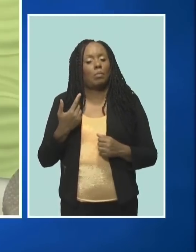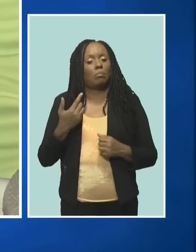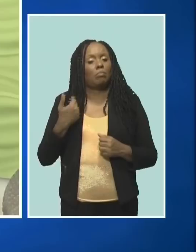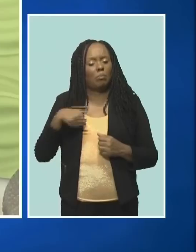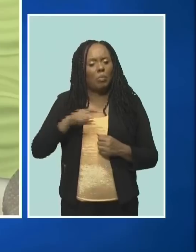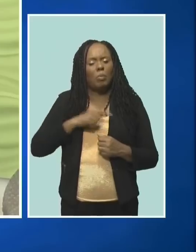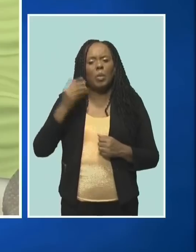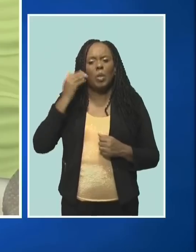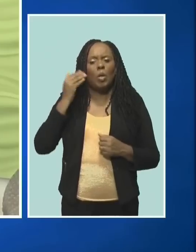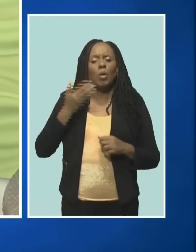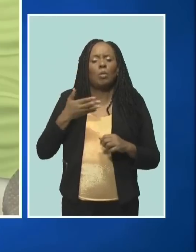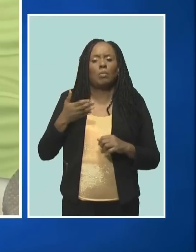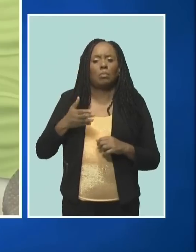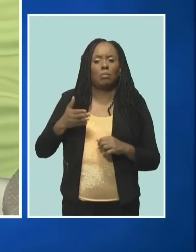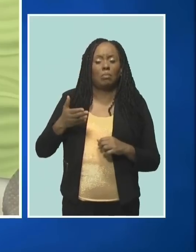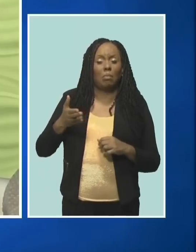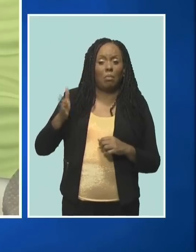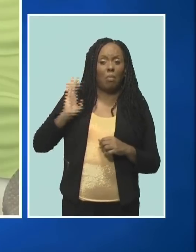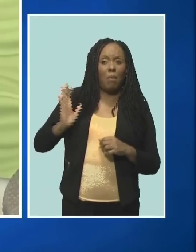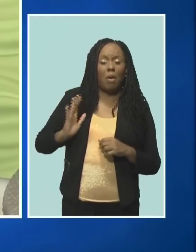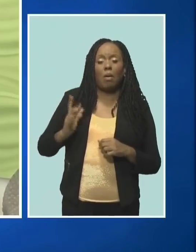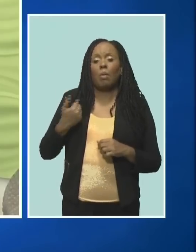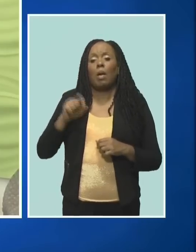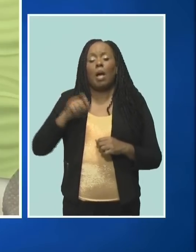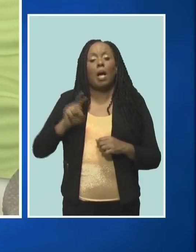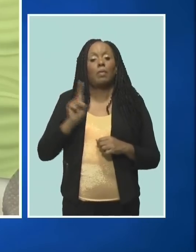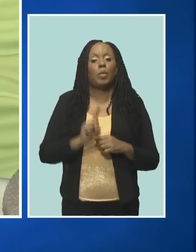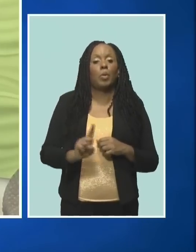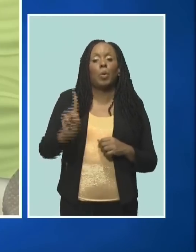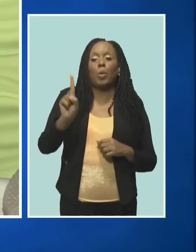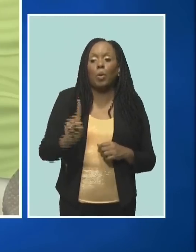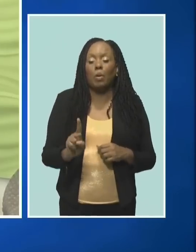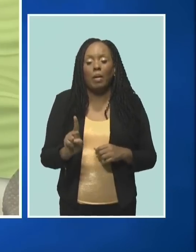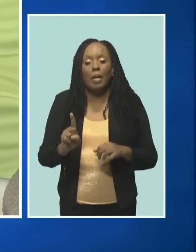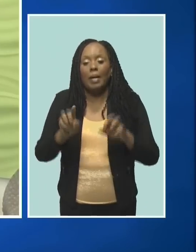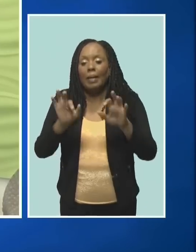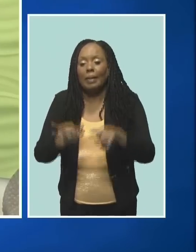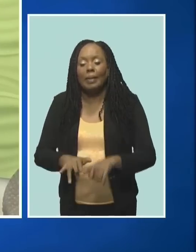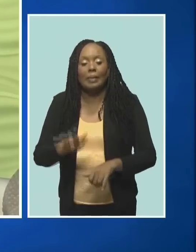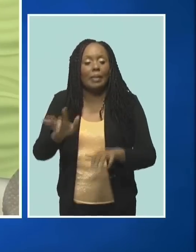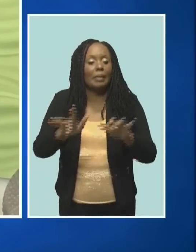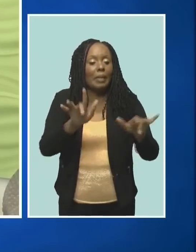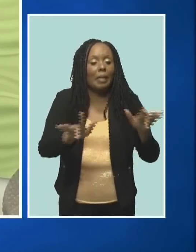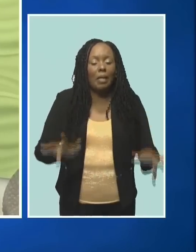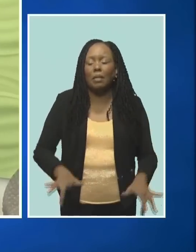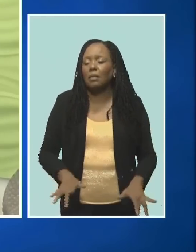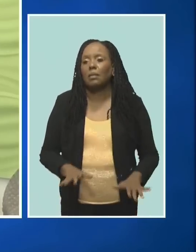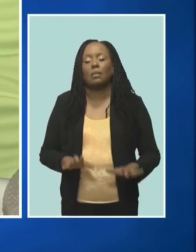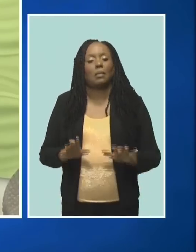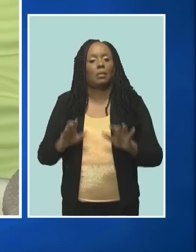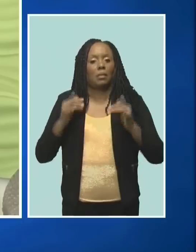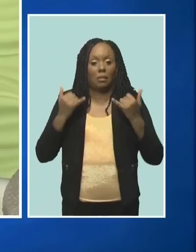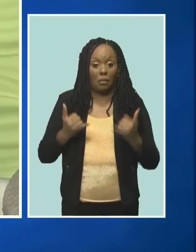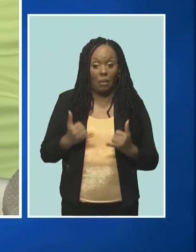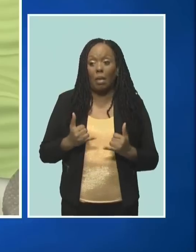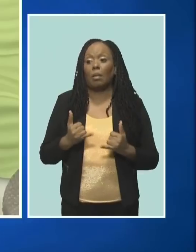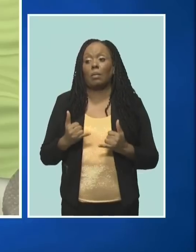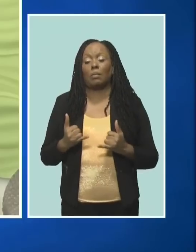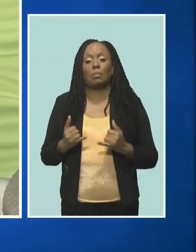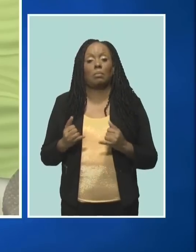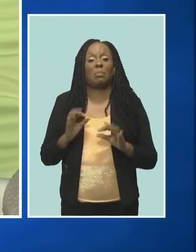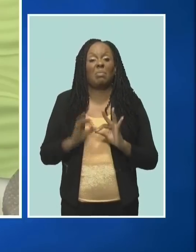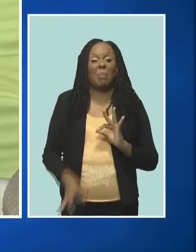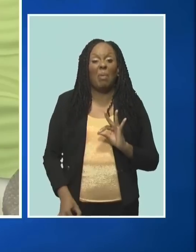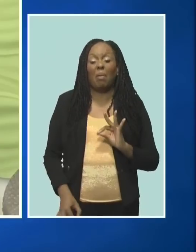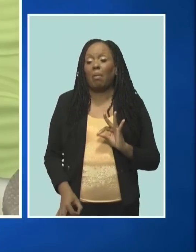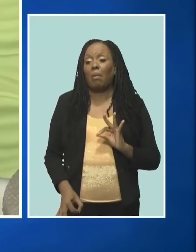see things and touch them, to do them to a place where we can use technology to simplify our consumption of services,